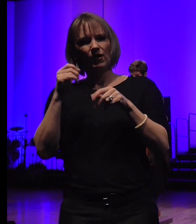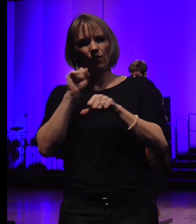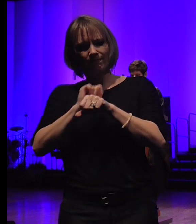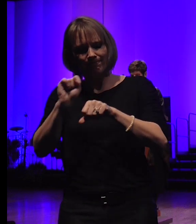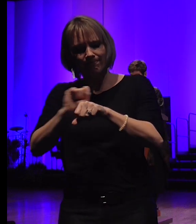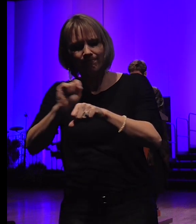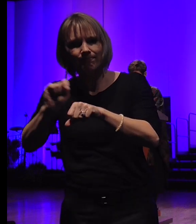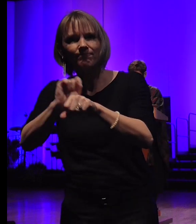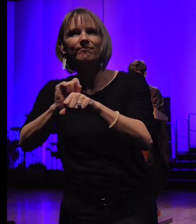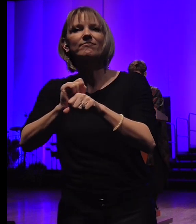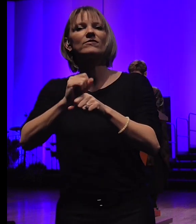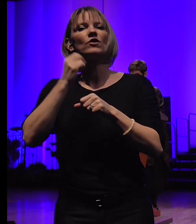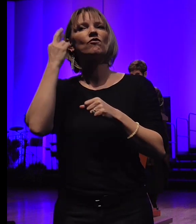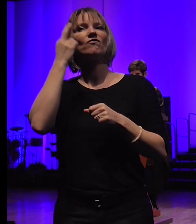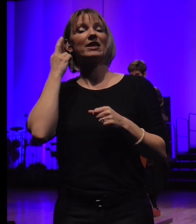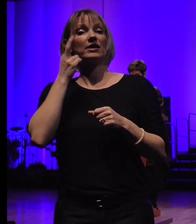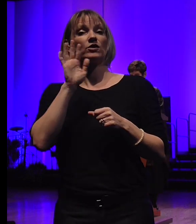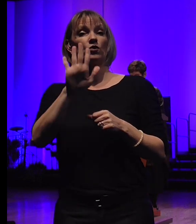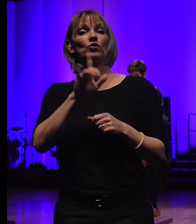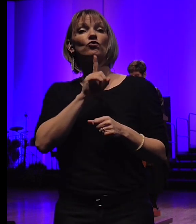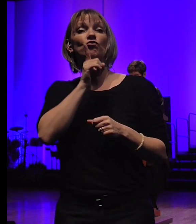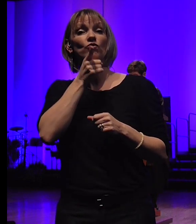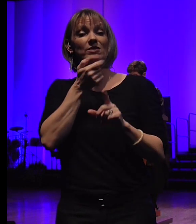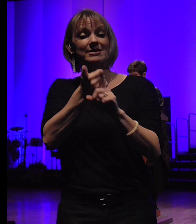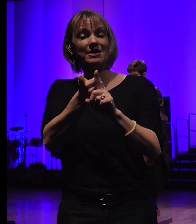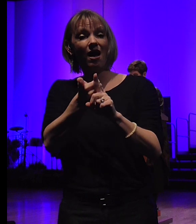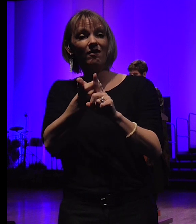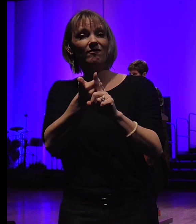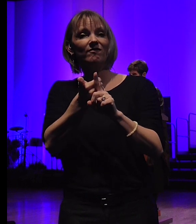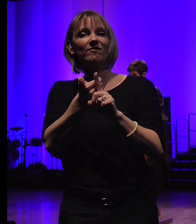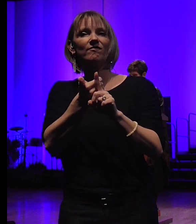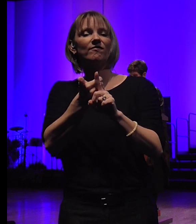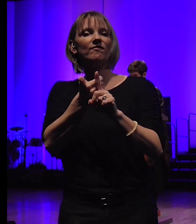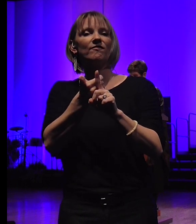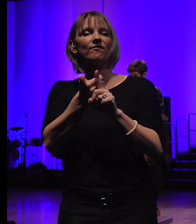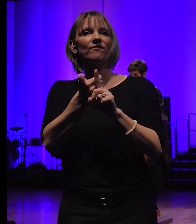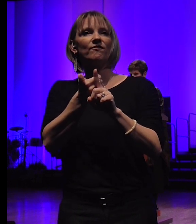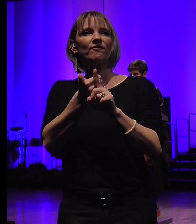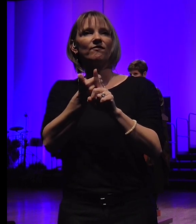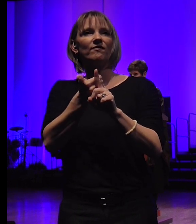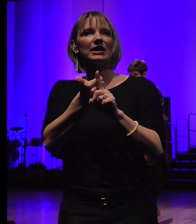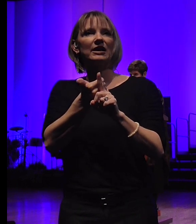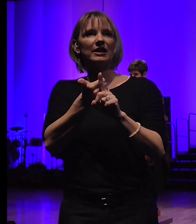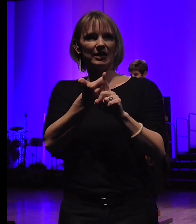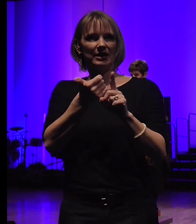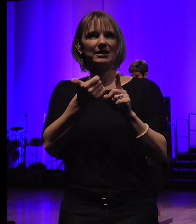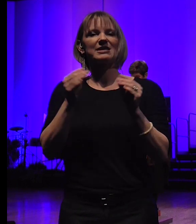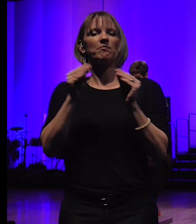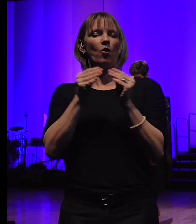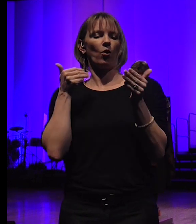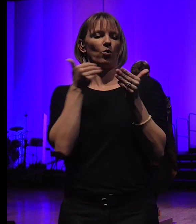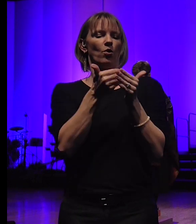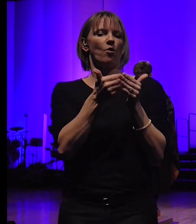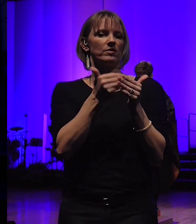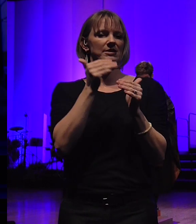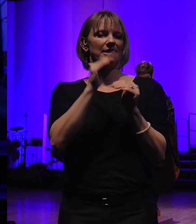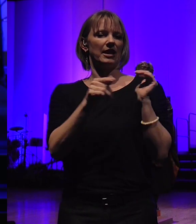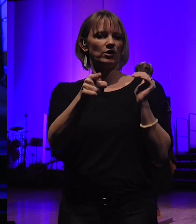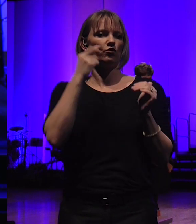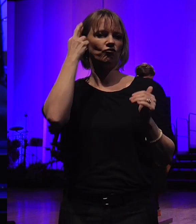that your true self is not as far removed as you think.